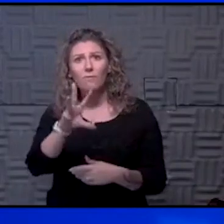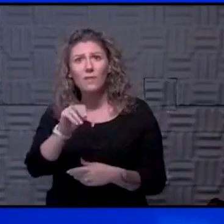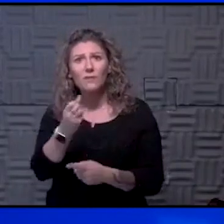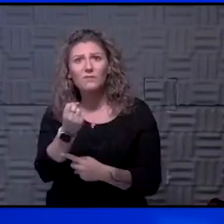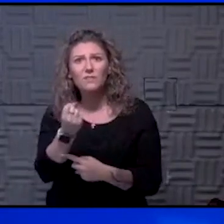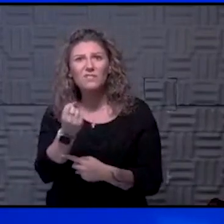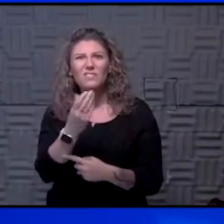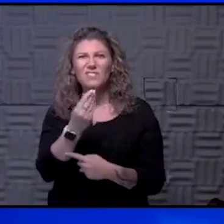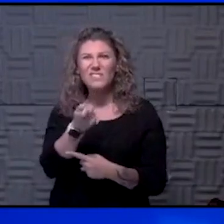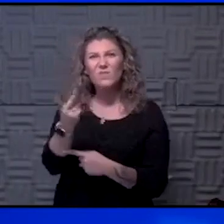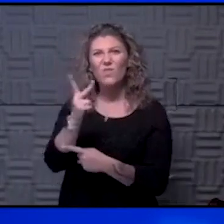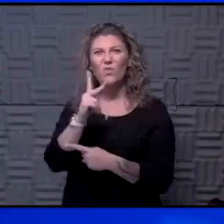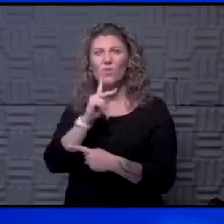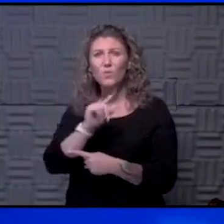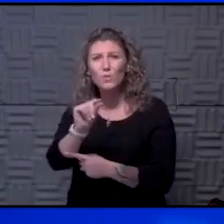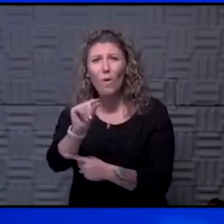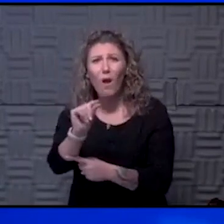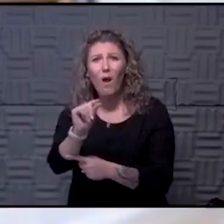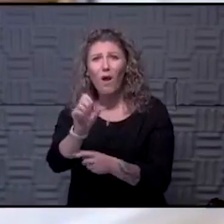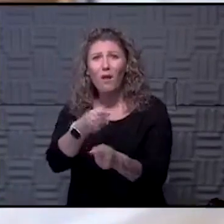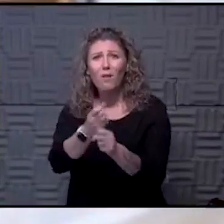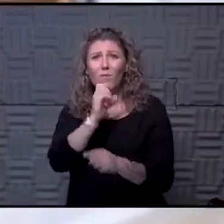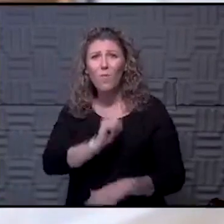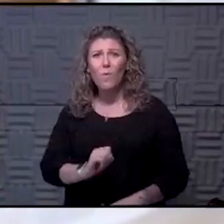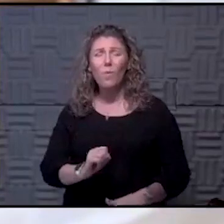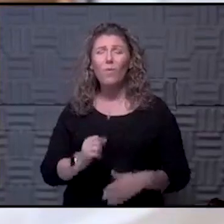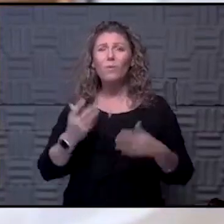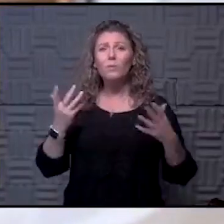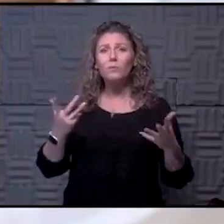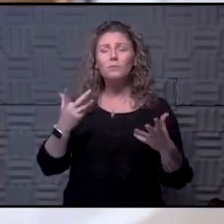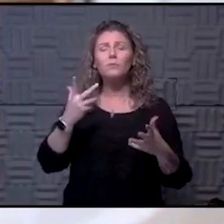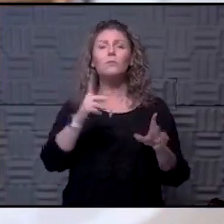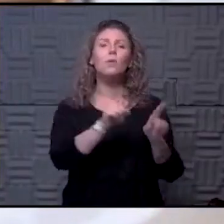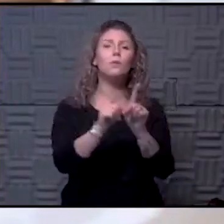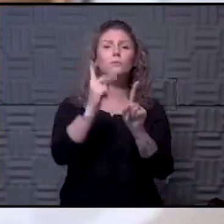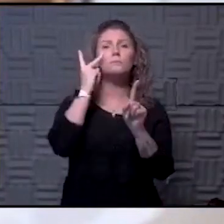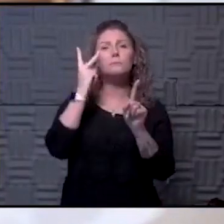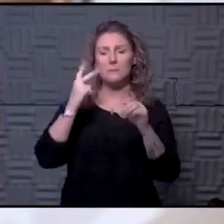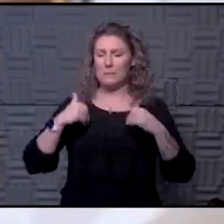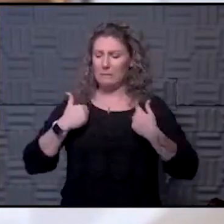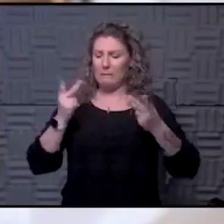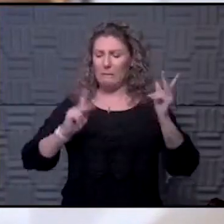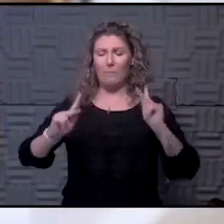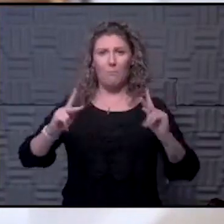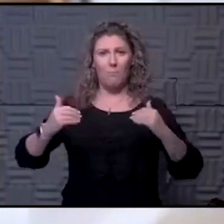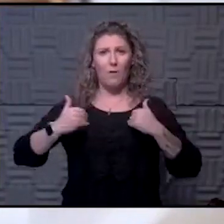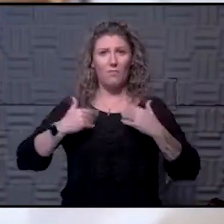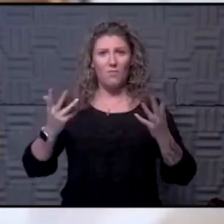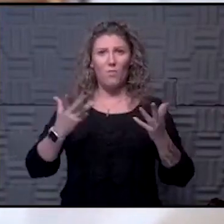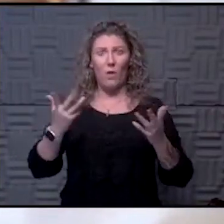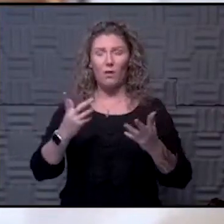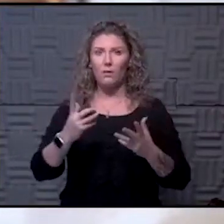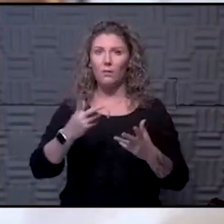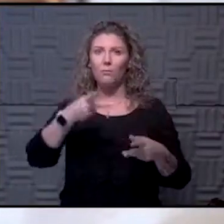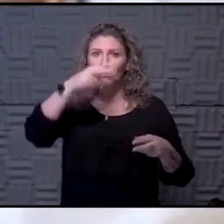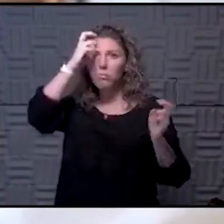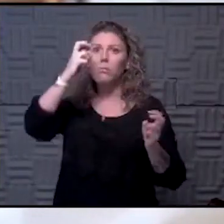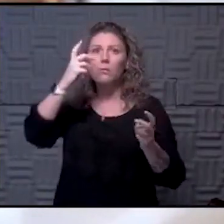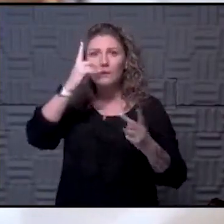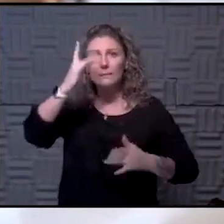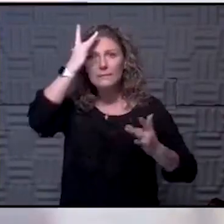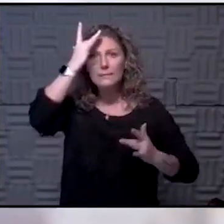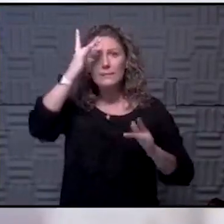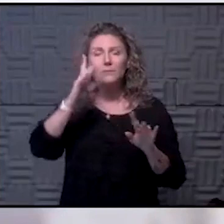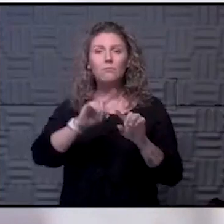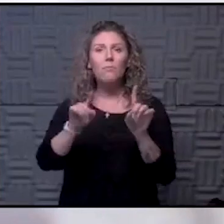20s. And so we are also seeing more younger people with severe disease. But the general answer